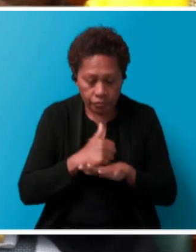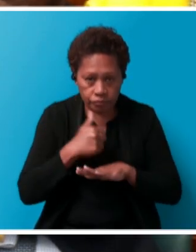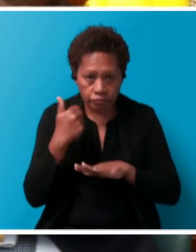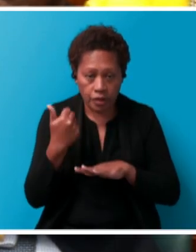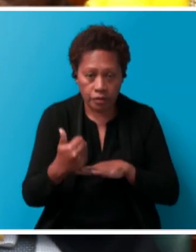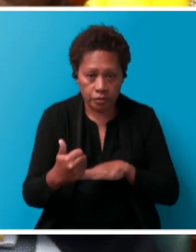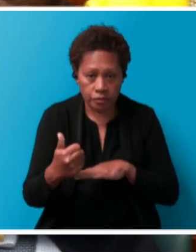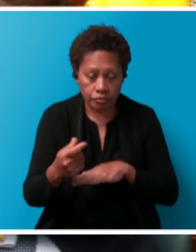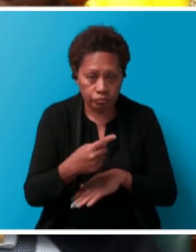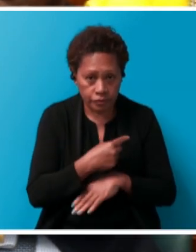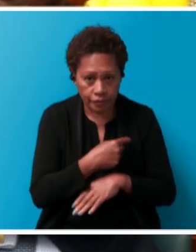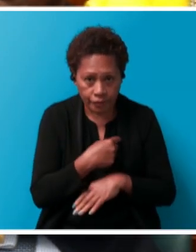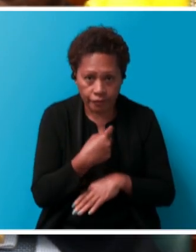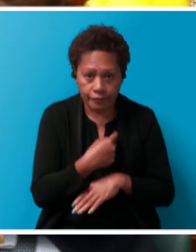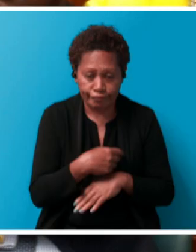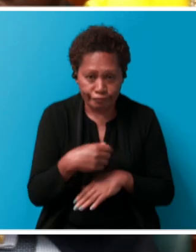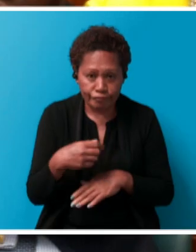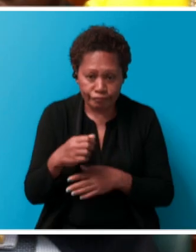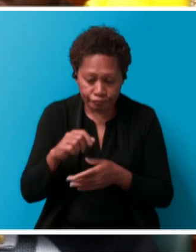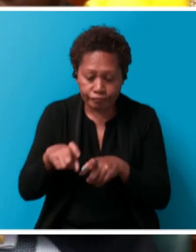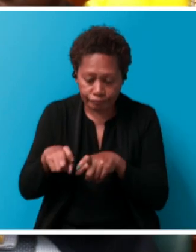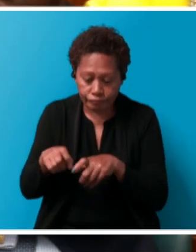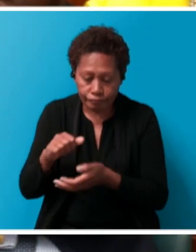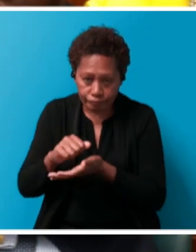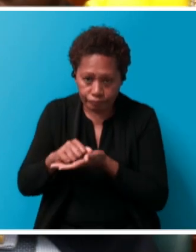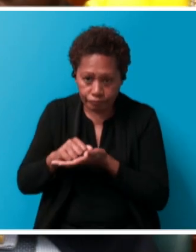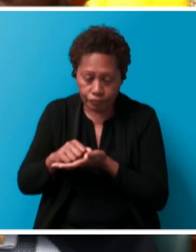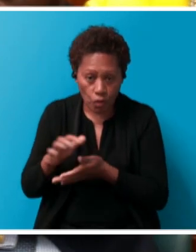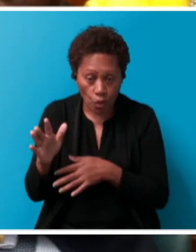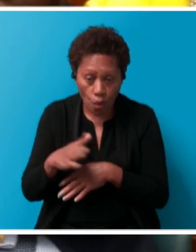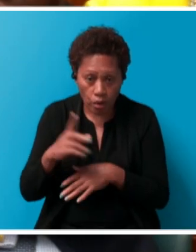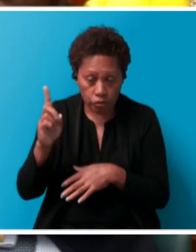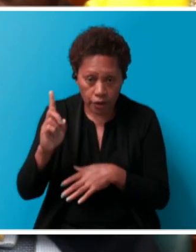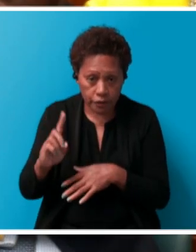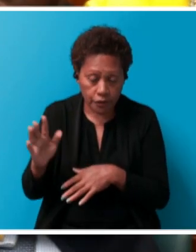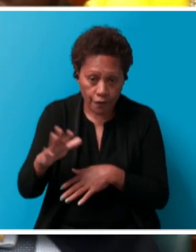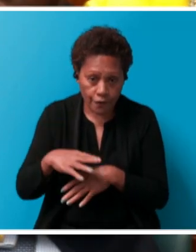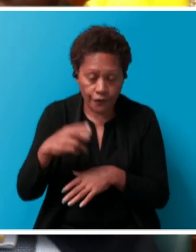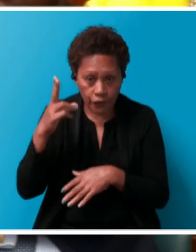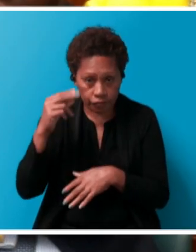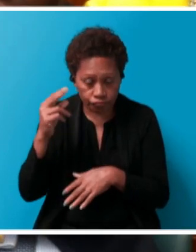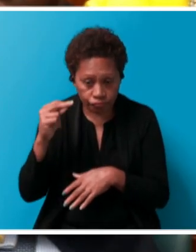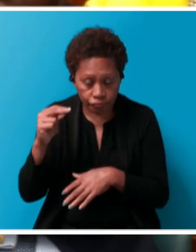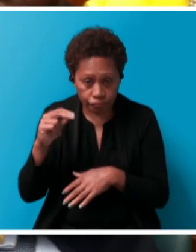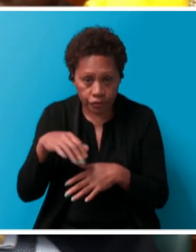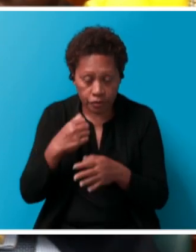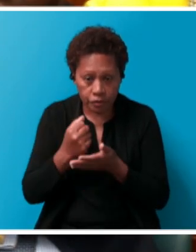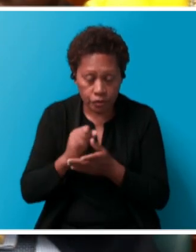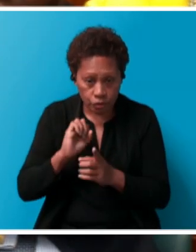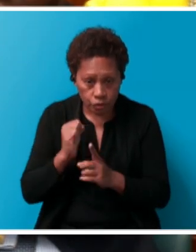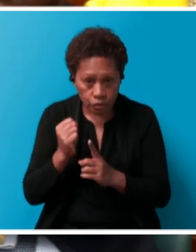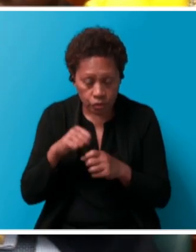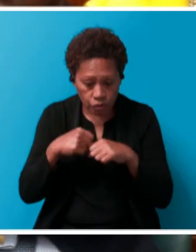provide sustainable, reliable, and affordable electricity to all Fijians to enhance its effort in ensuring socio-economic development